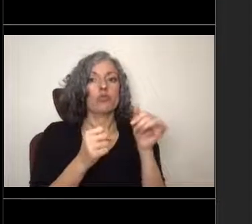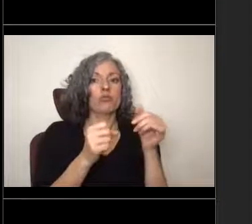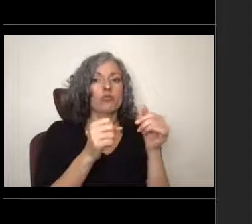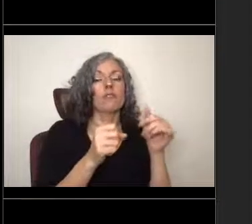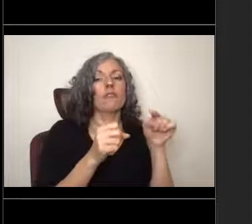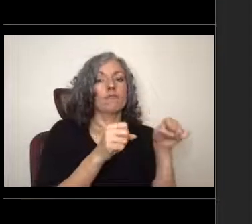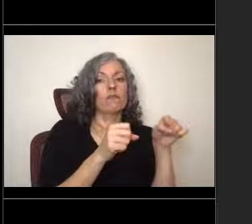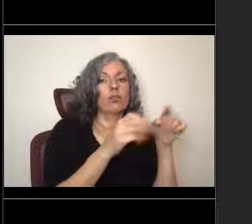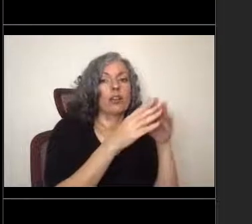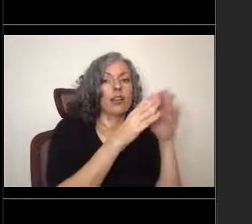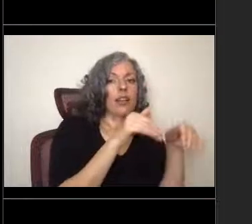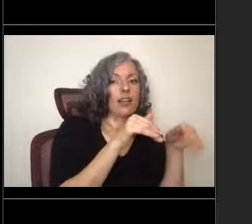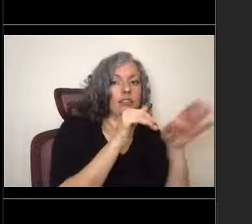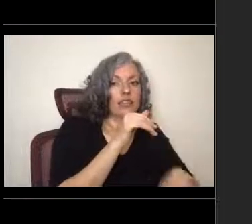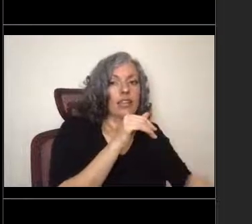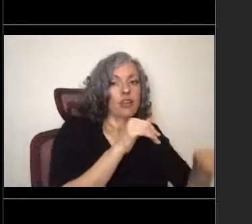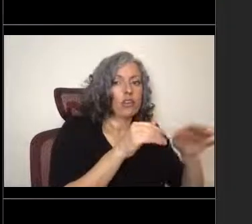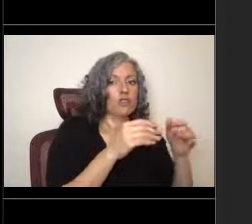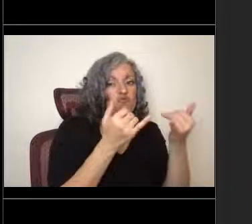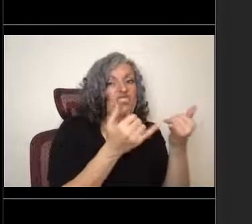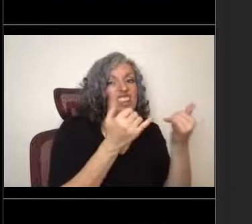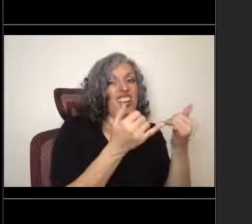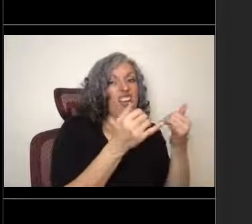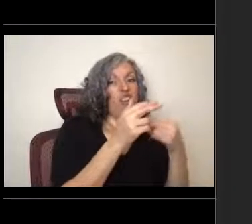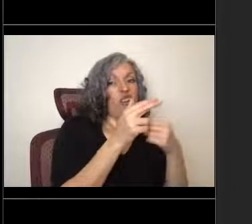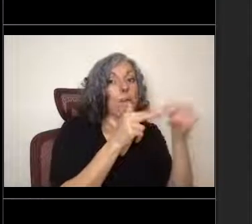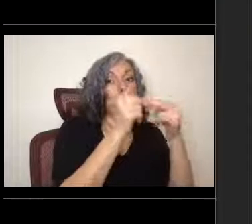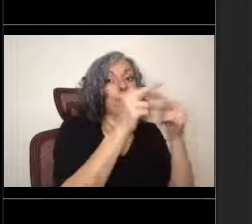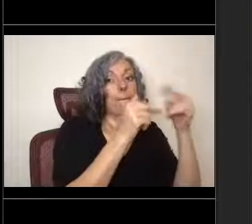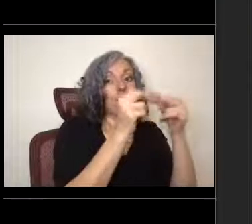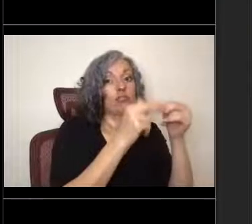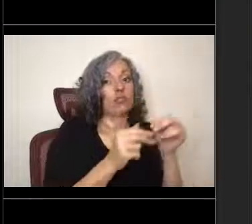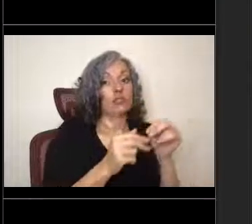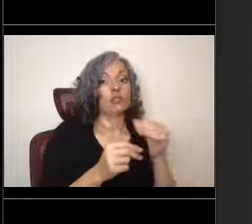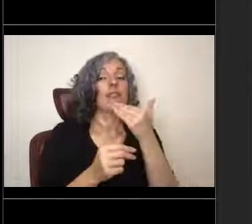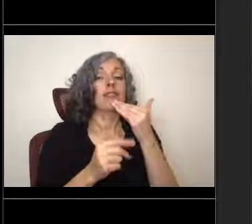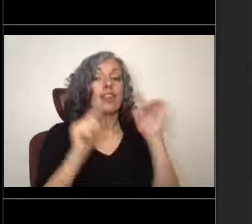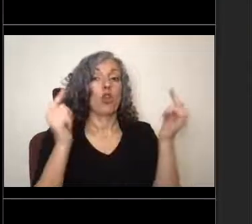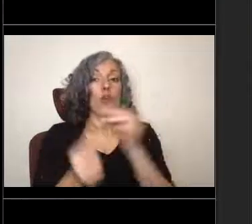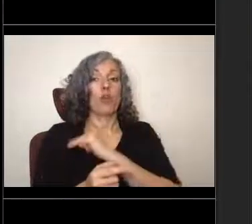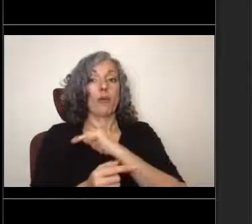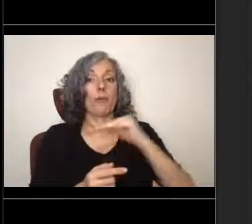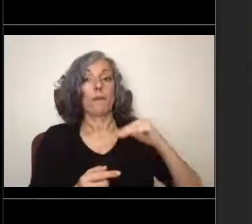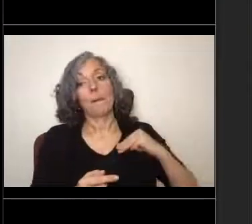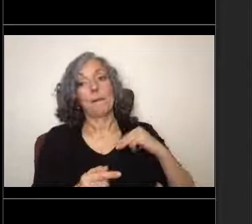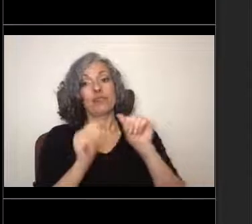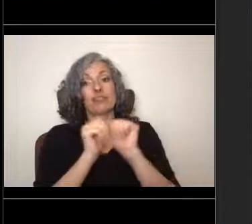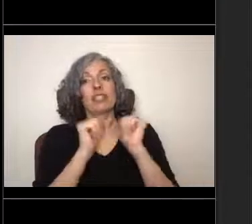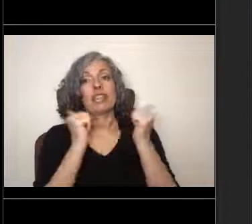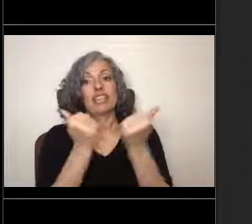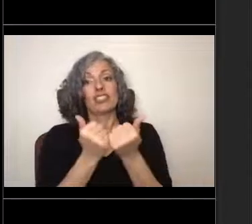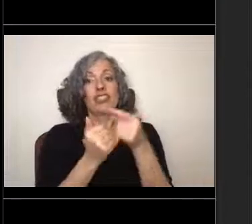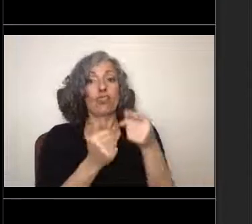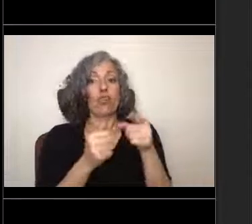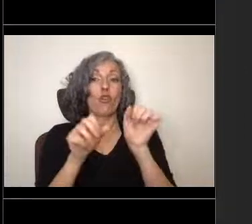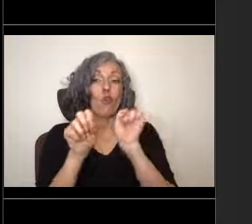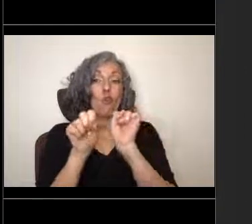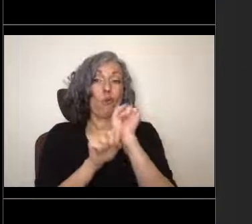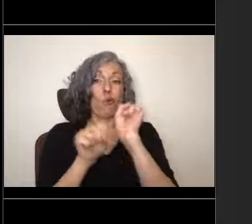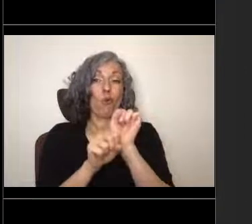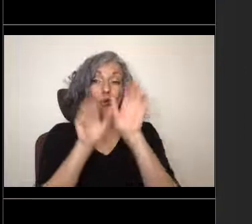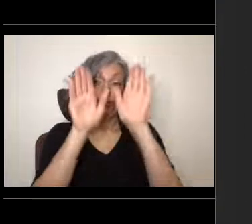currently being developed. Commission staff would like to thank all members of the represented agencies for their fantastic work organizing this